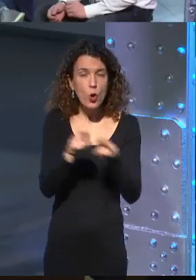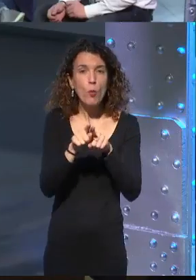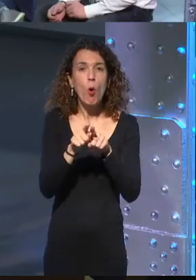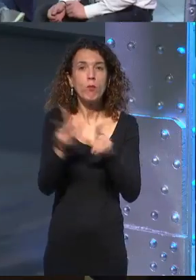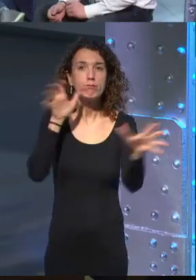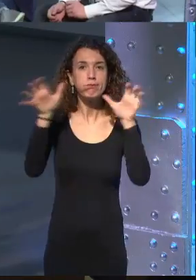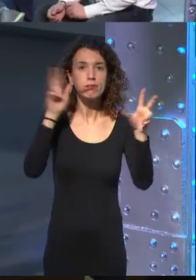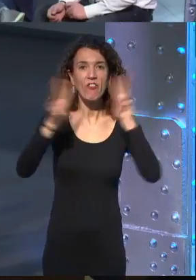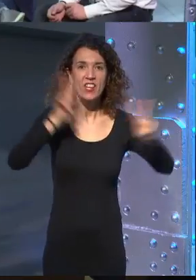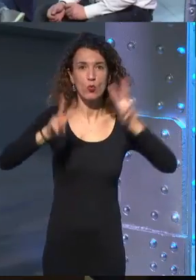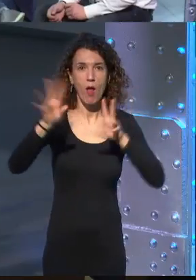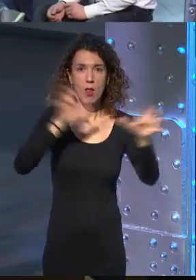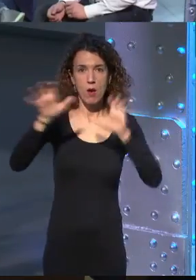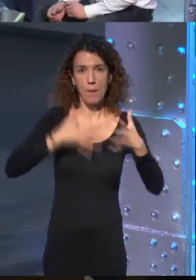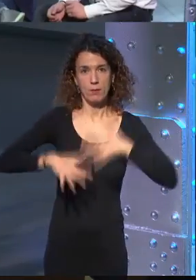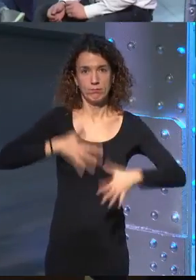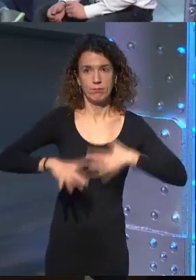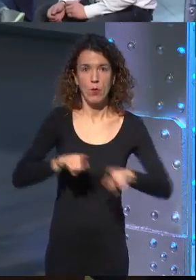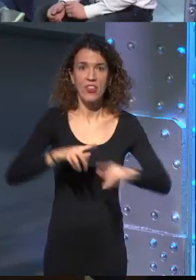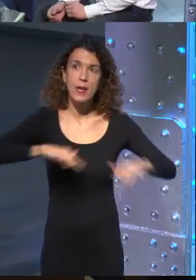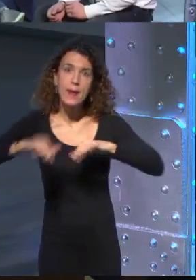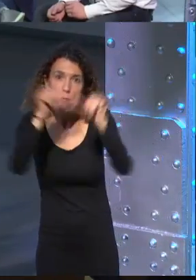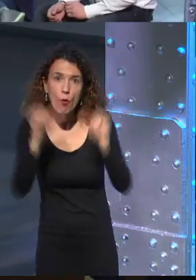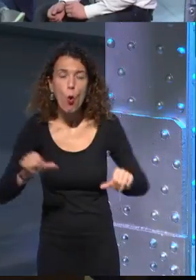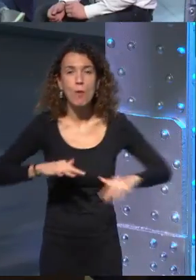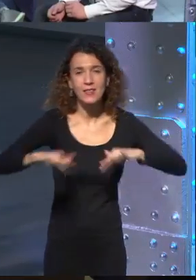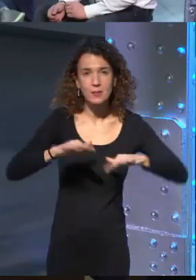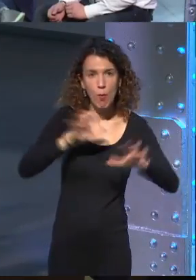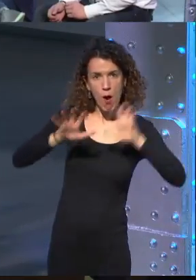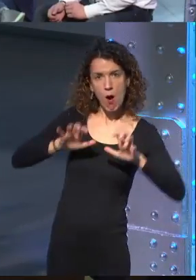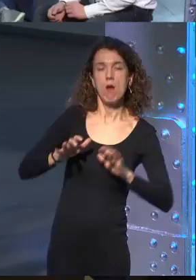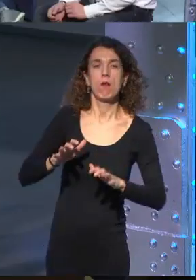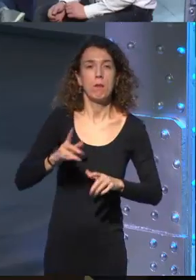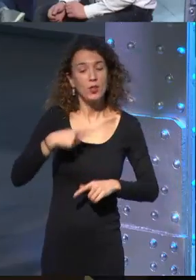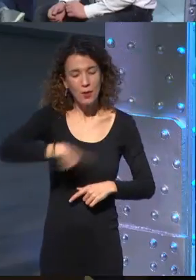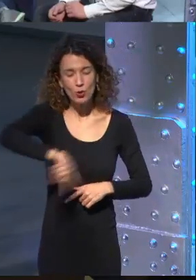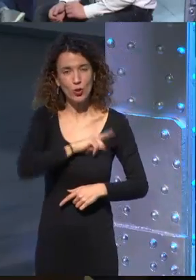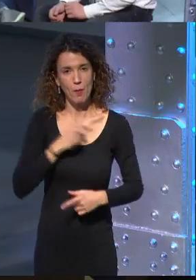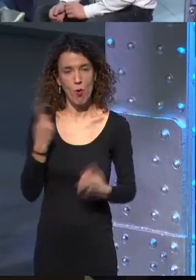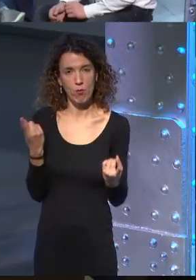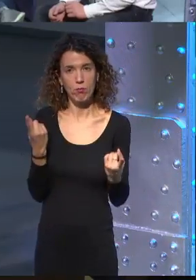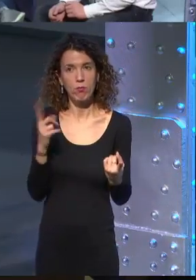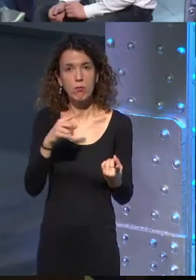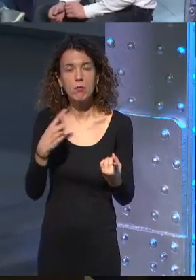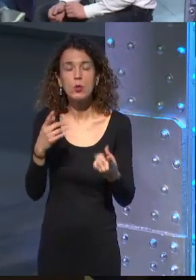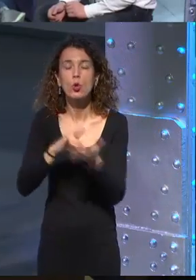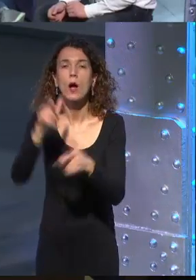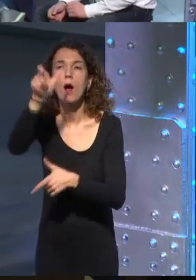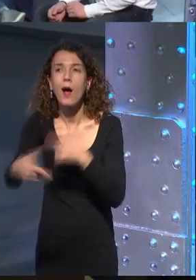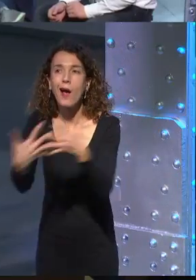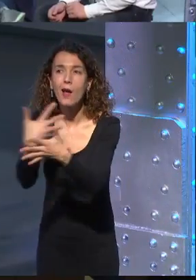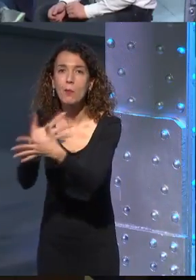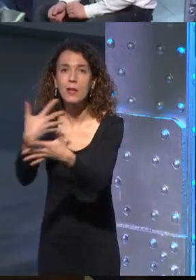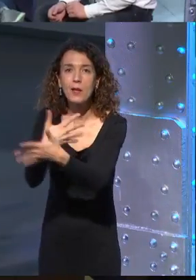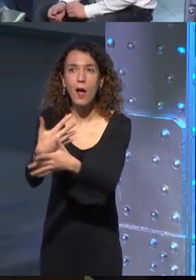It's just general culture. We're used to learning and acquiring knowledge in a visual way, and we need